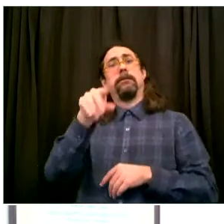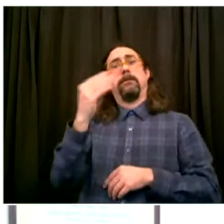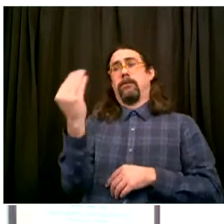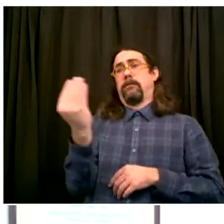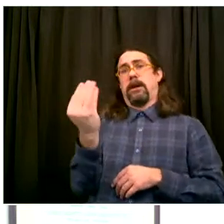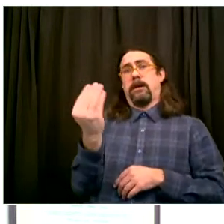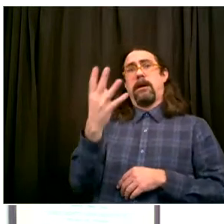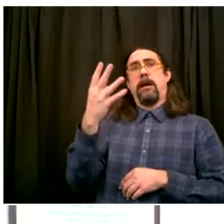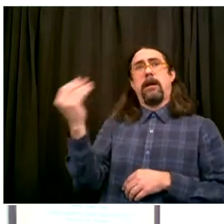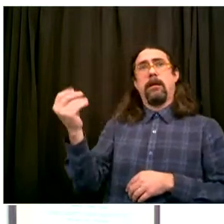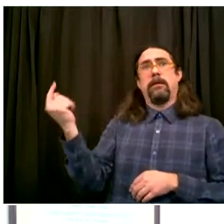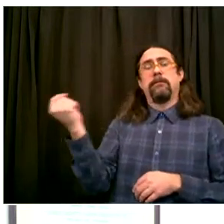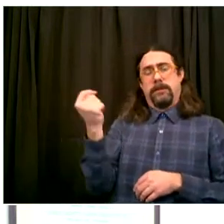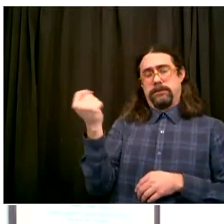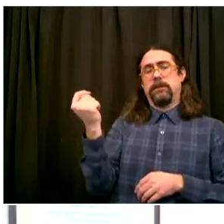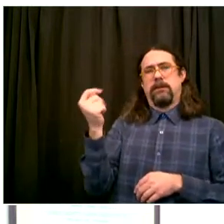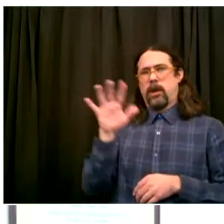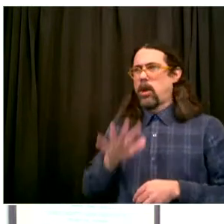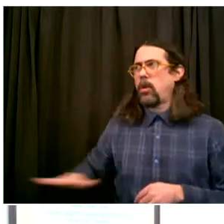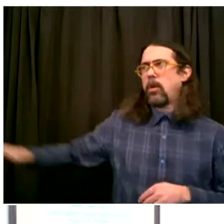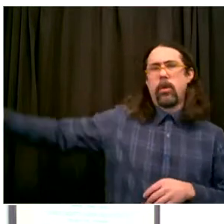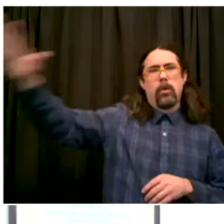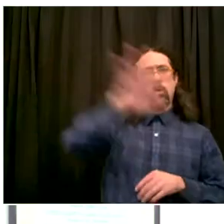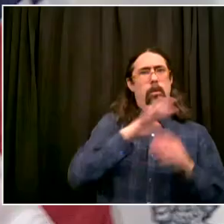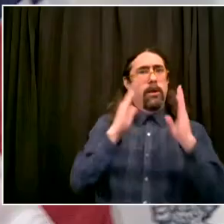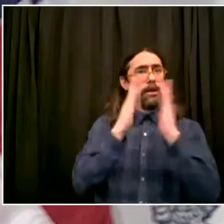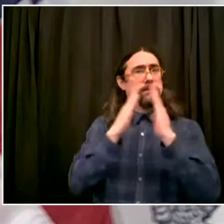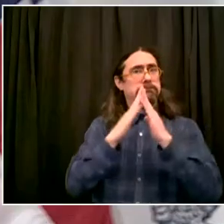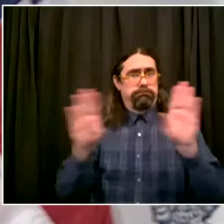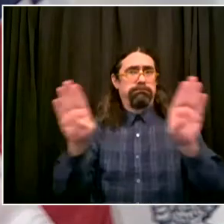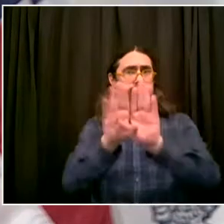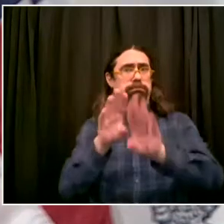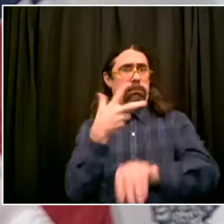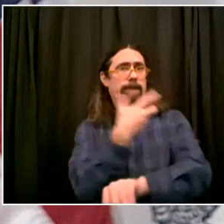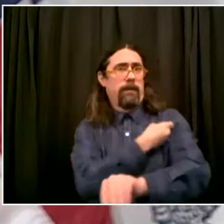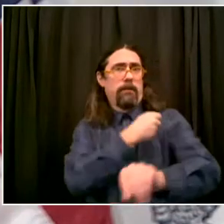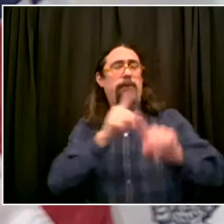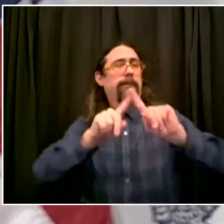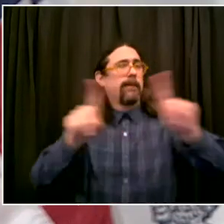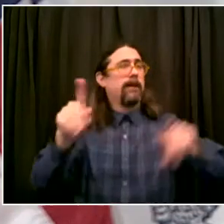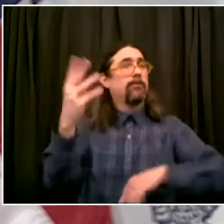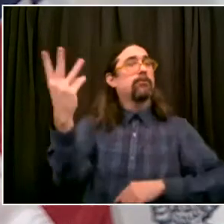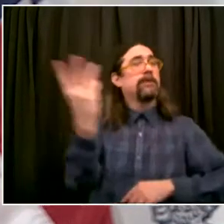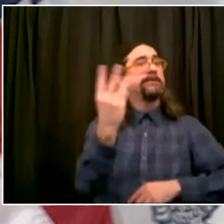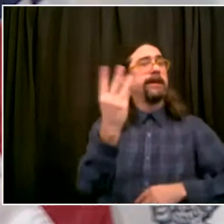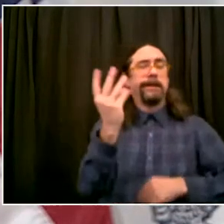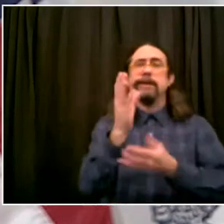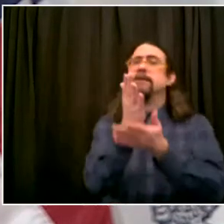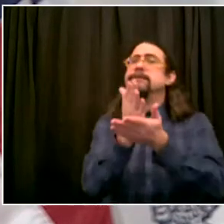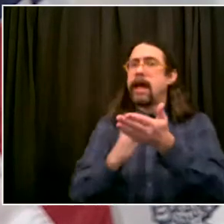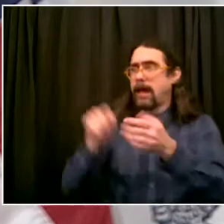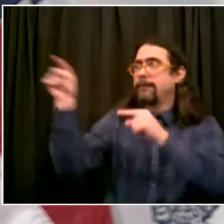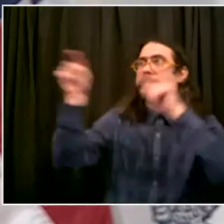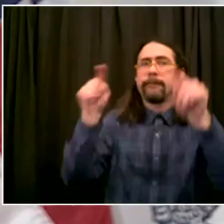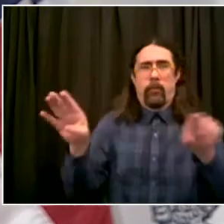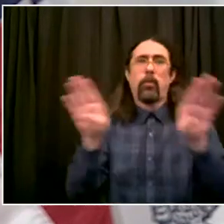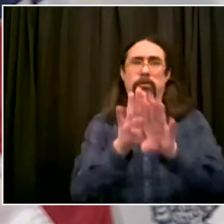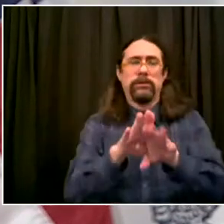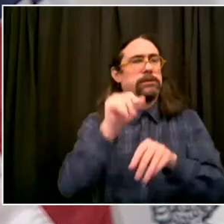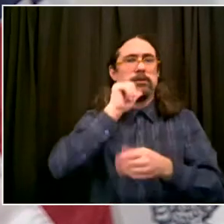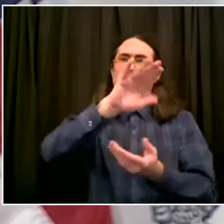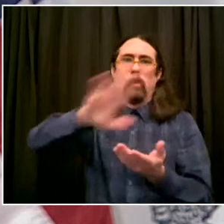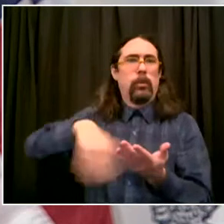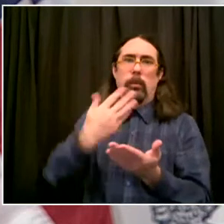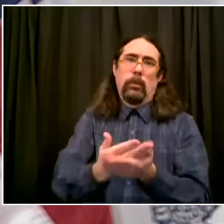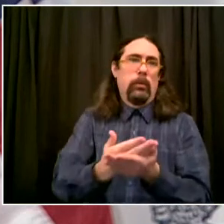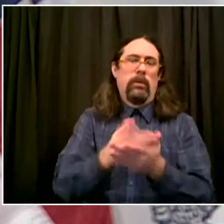site where they have that appointment. Go ahead, Andrew. Second question, if your sanitation commissioner is still on the call. Yeah.